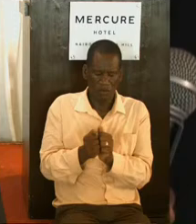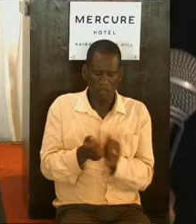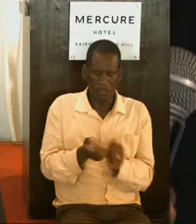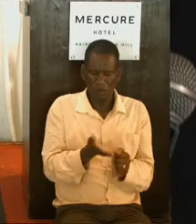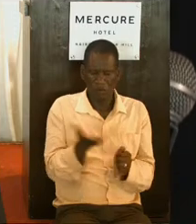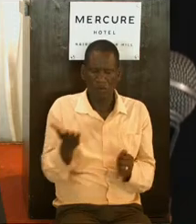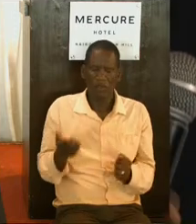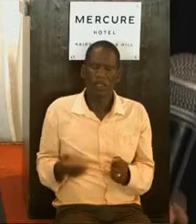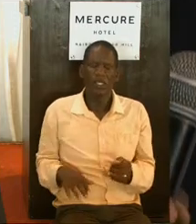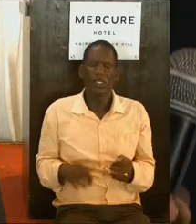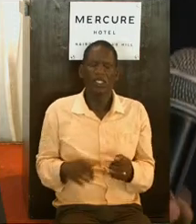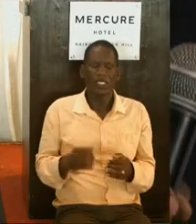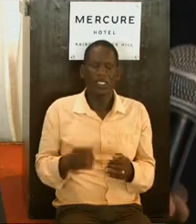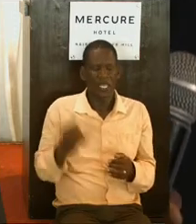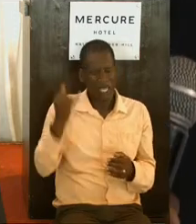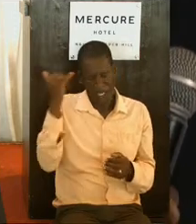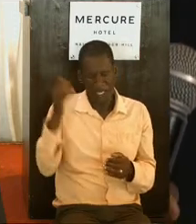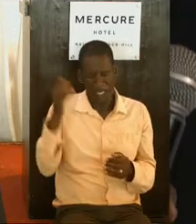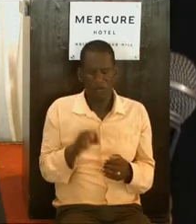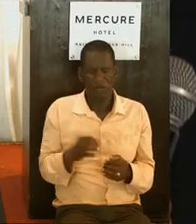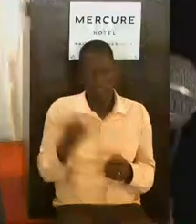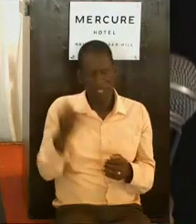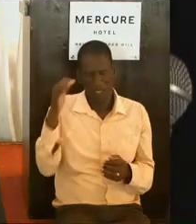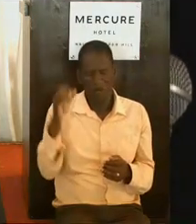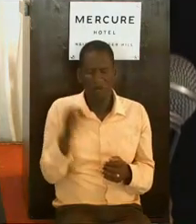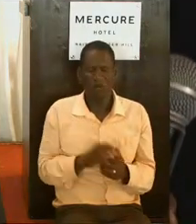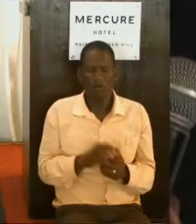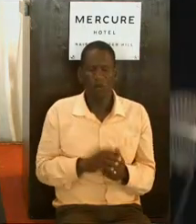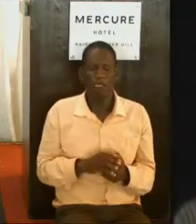is uh the aspect of